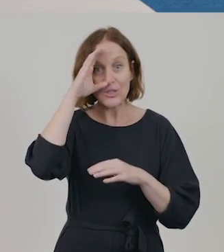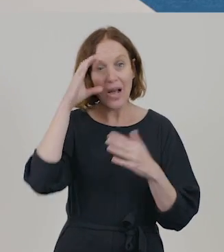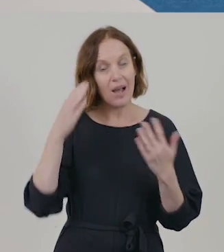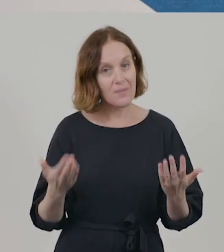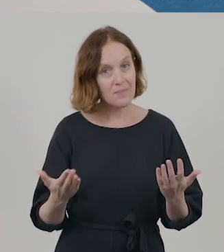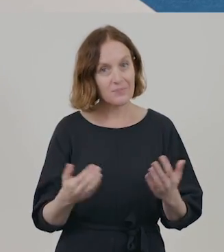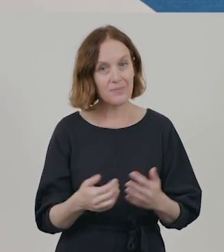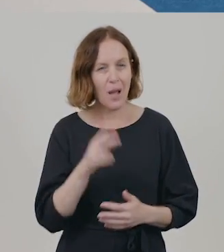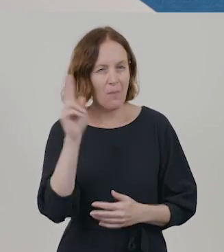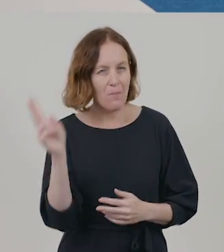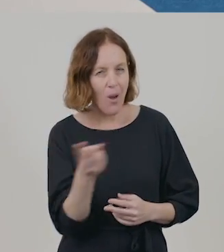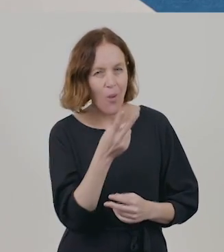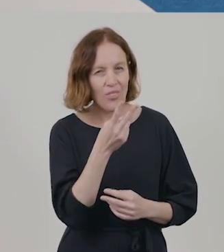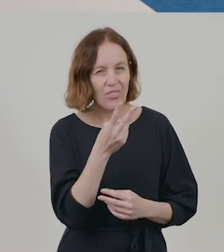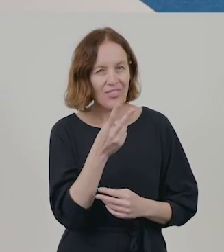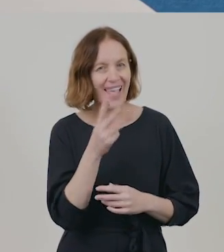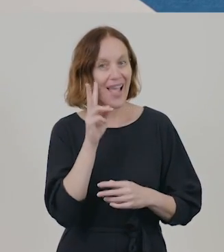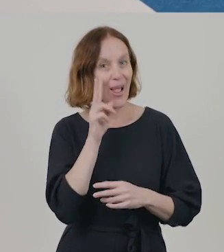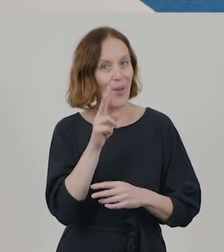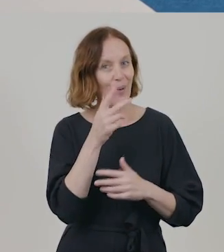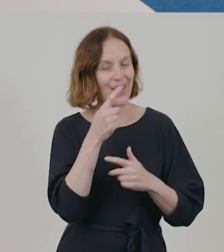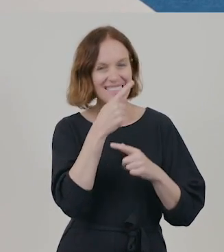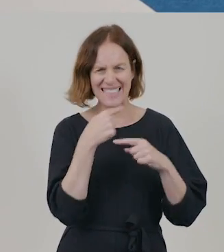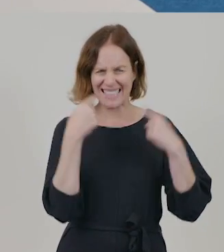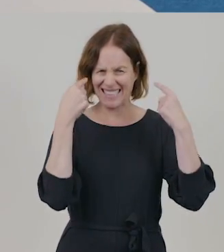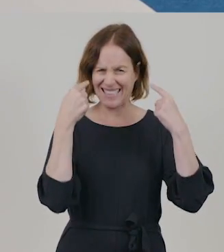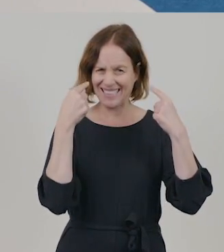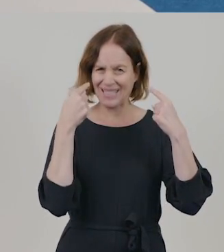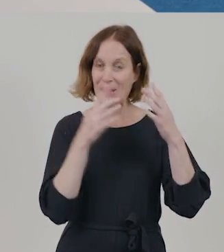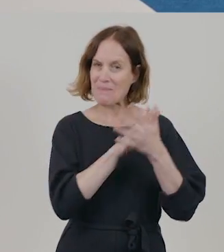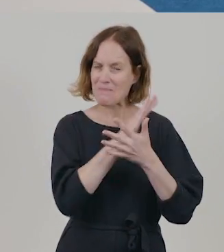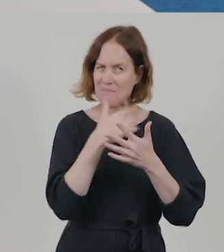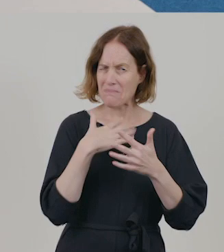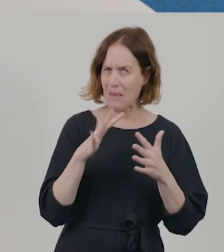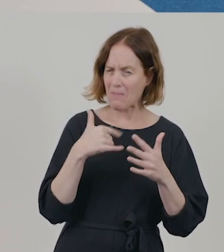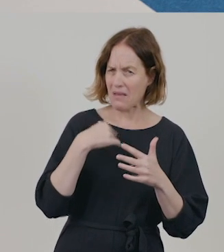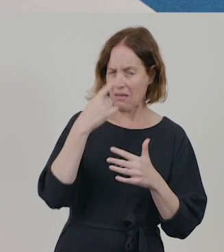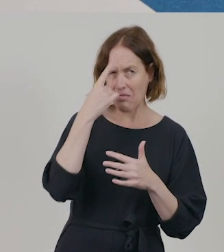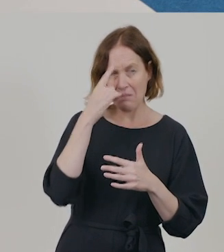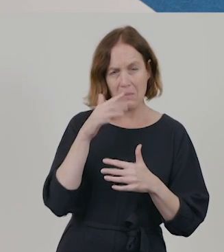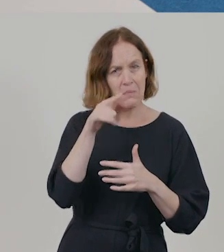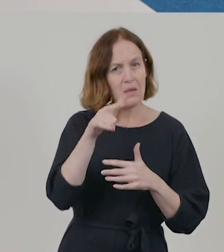this story will be about? What can you see in the picture?